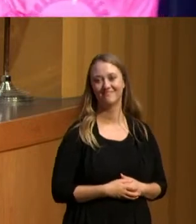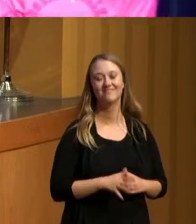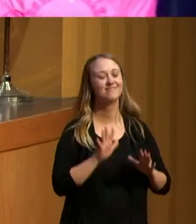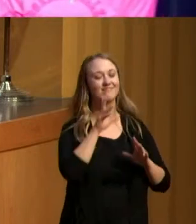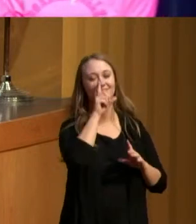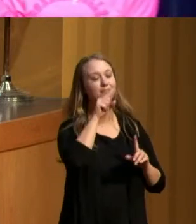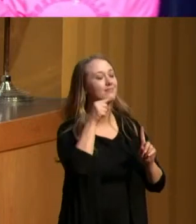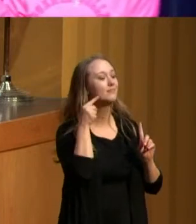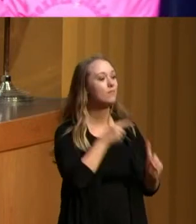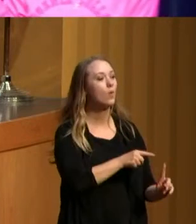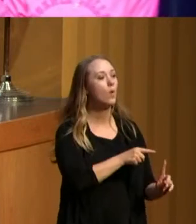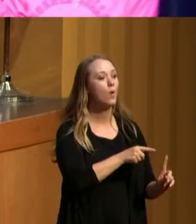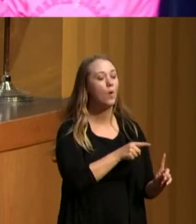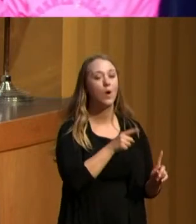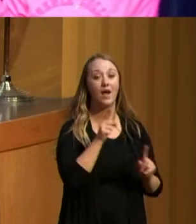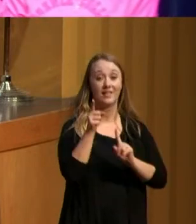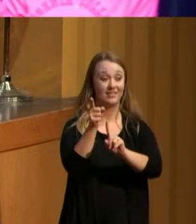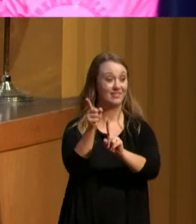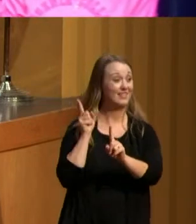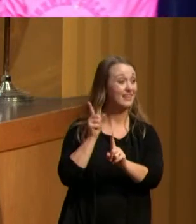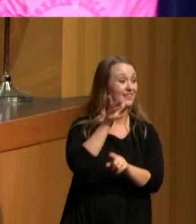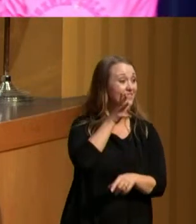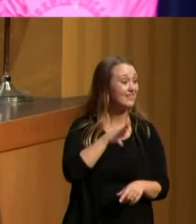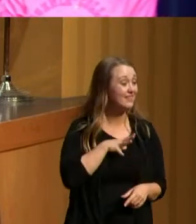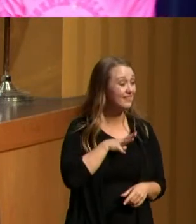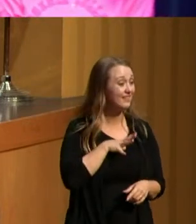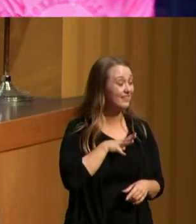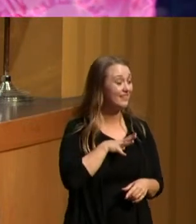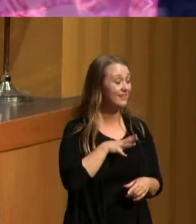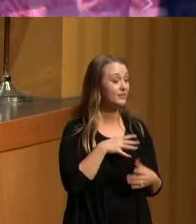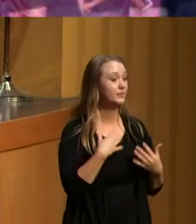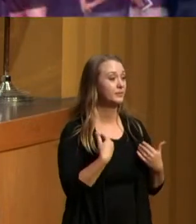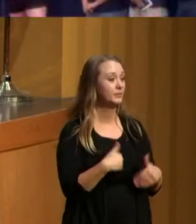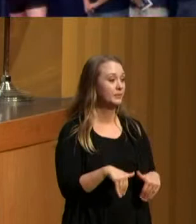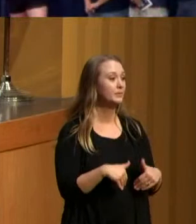bottom line, it's these young ladies here.